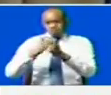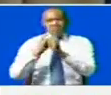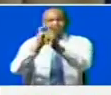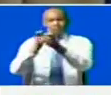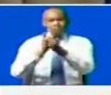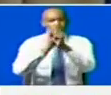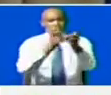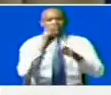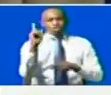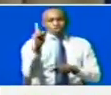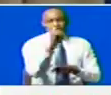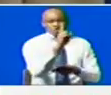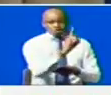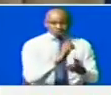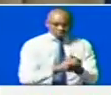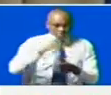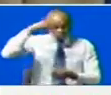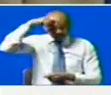us wisdom